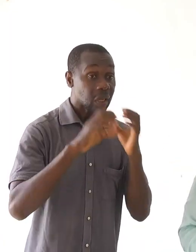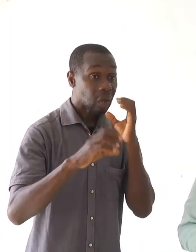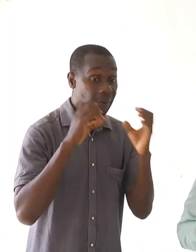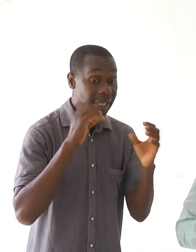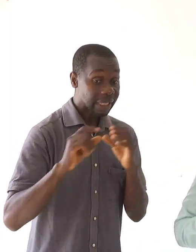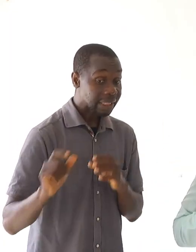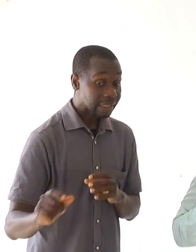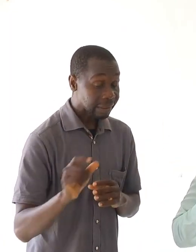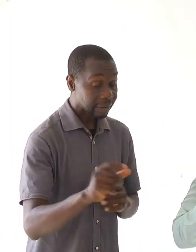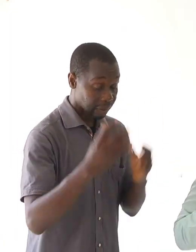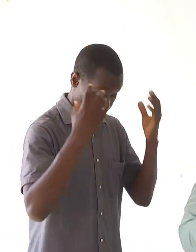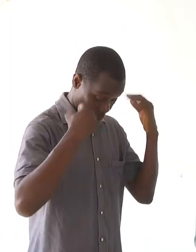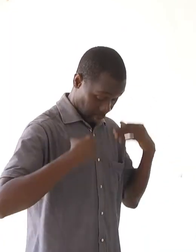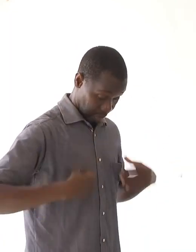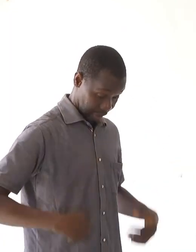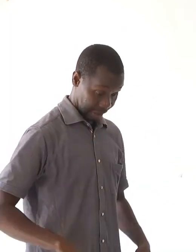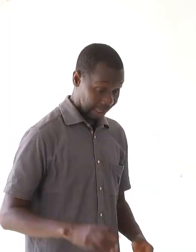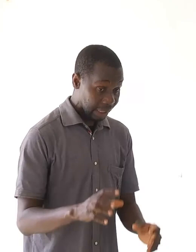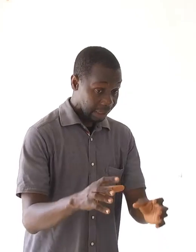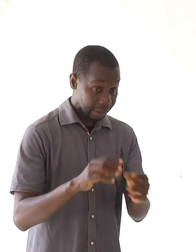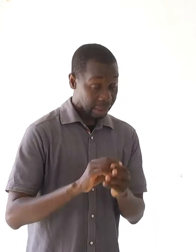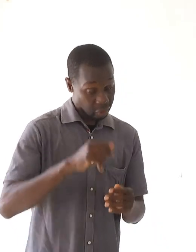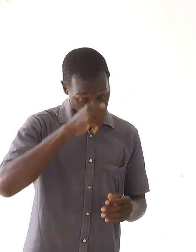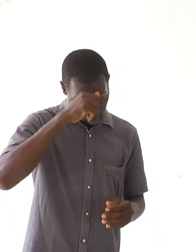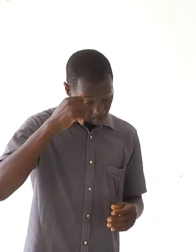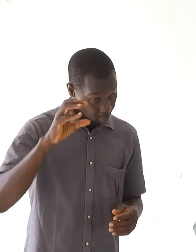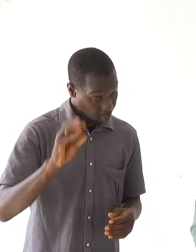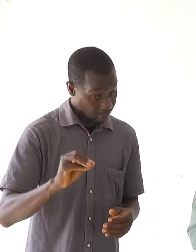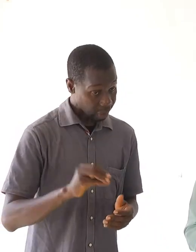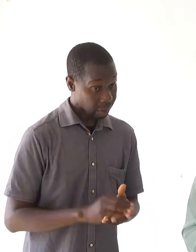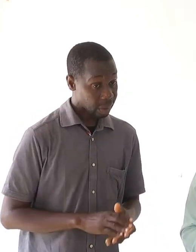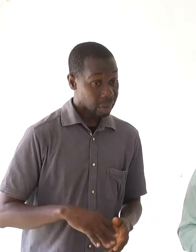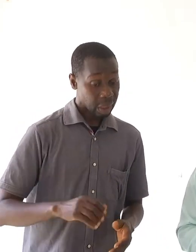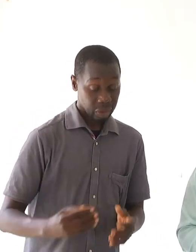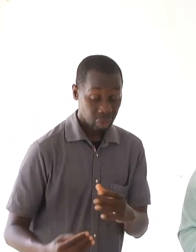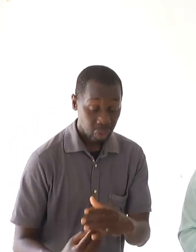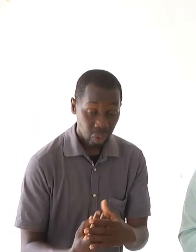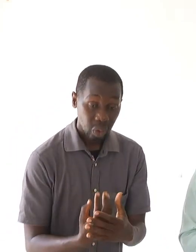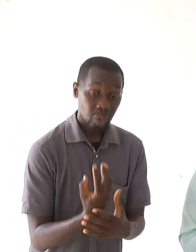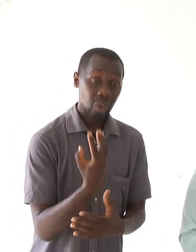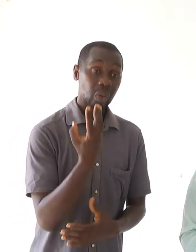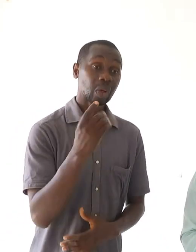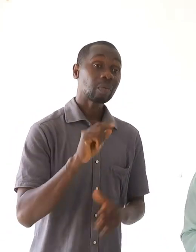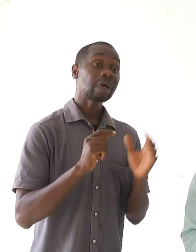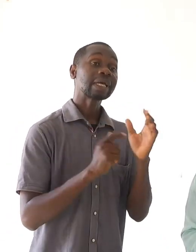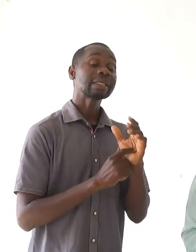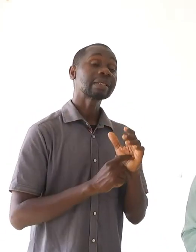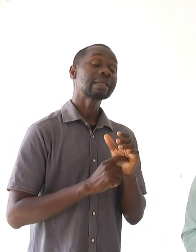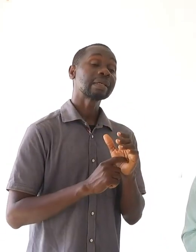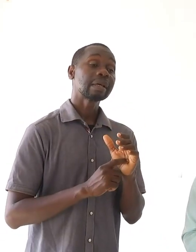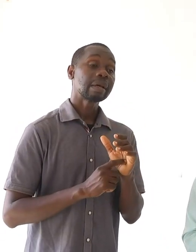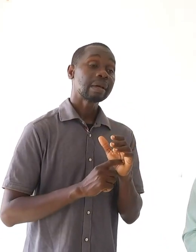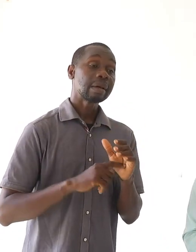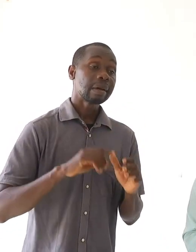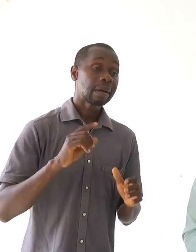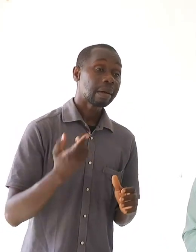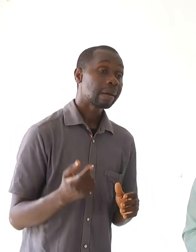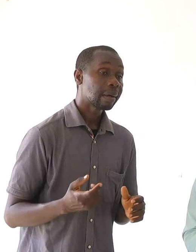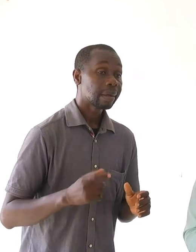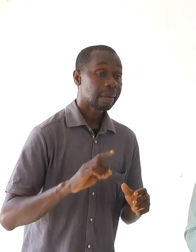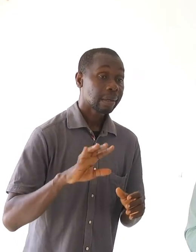them. They sort of get them to do something. Is it to grow? For example, the